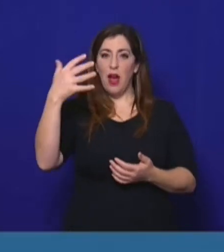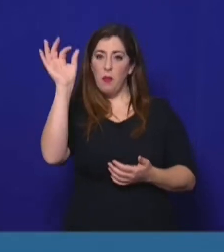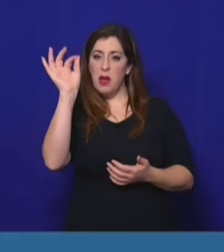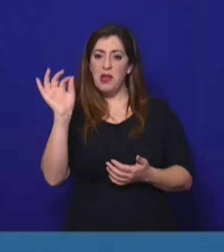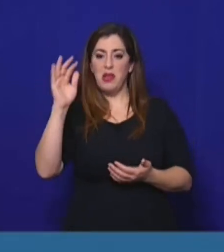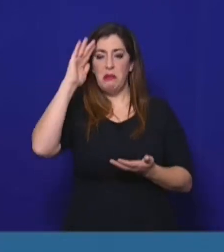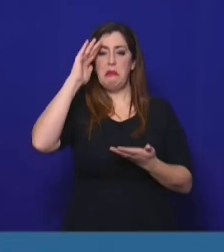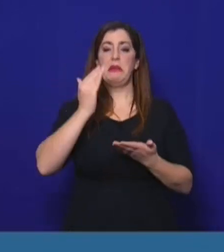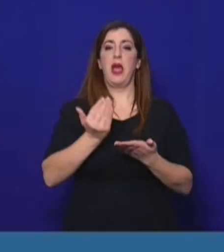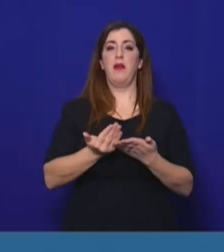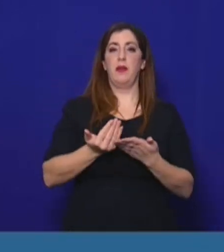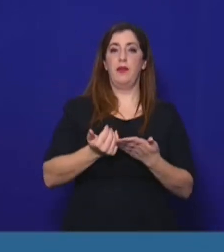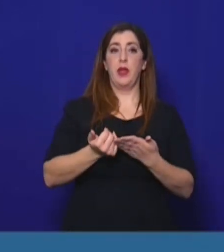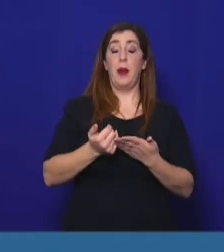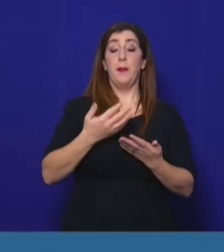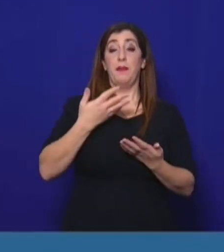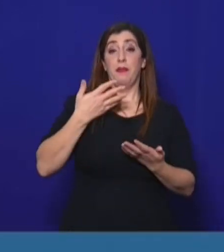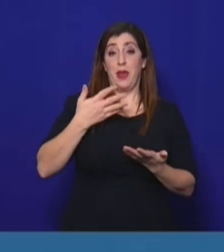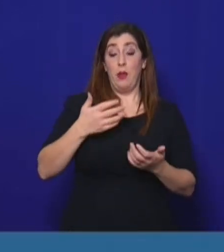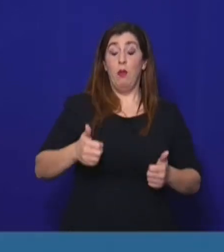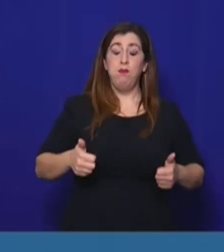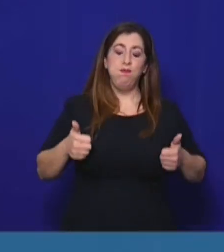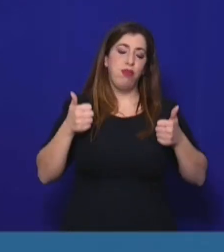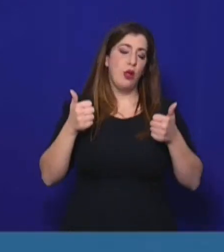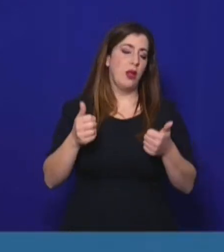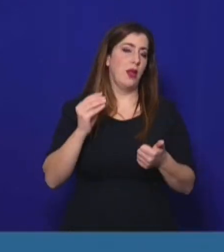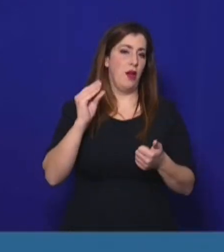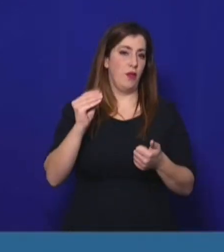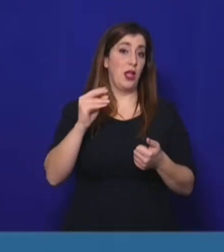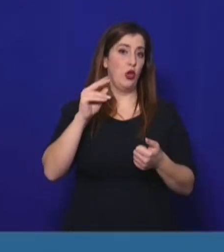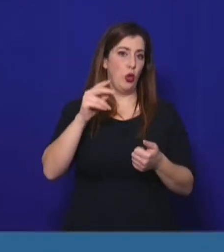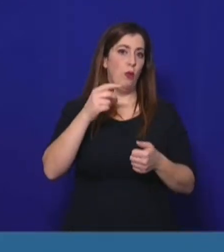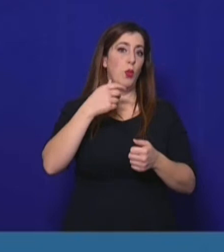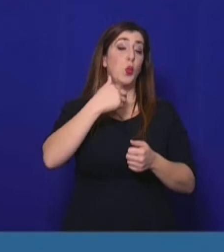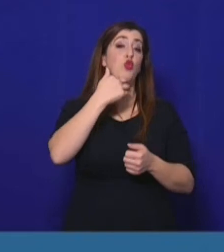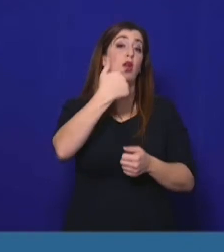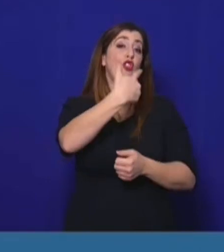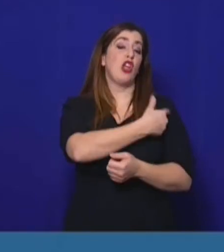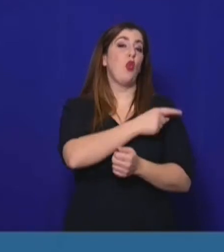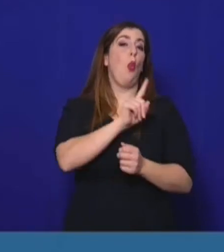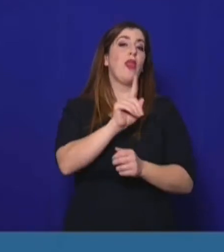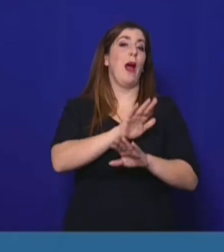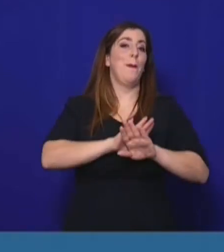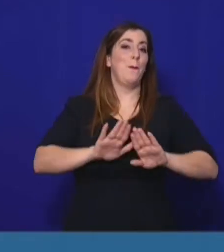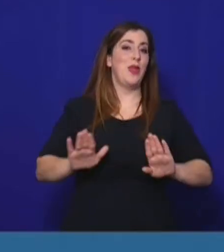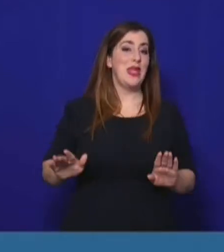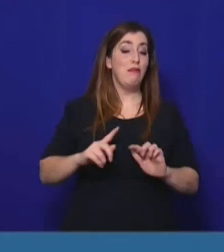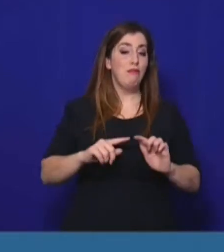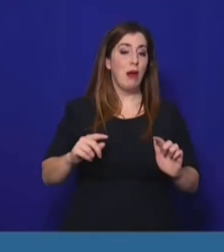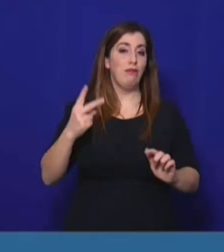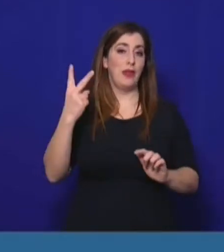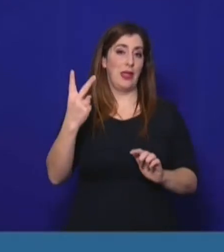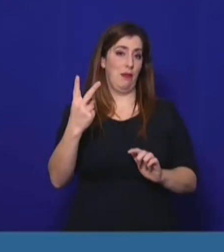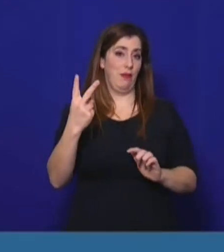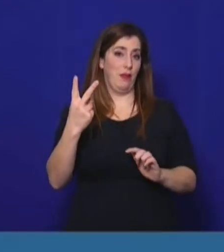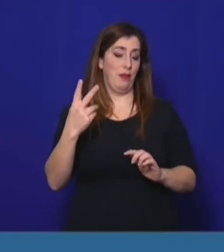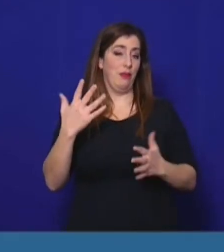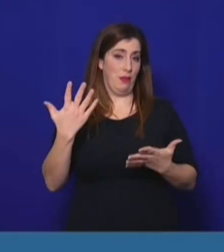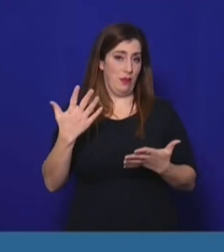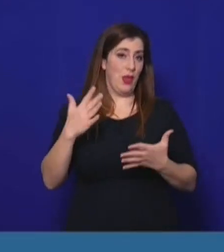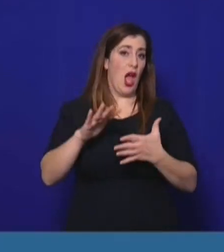doża, importanti li tieħdu t-tieni doża għax hemmhekk ħatieħu il-maximum protection propju minn din il-vaccine.